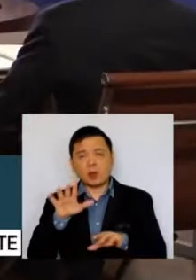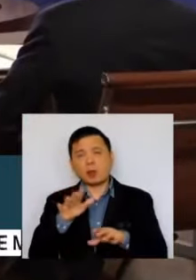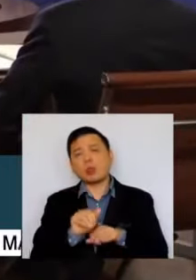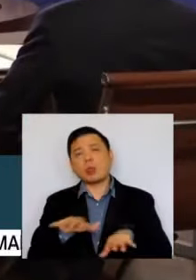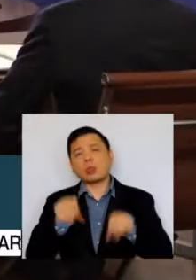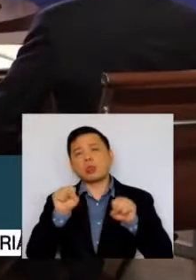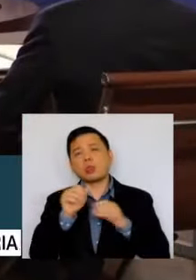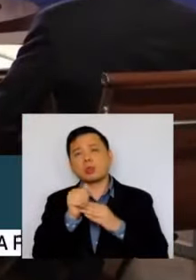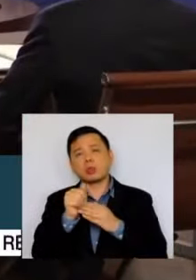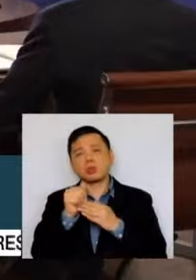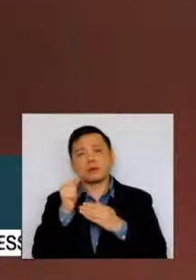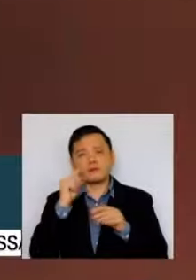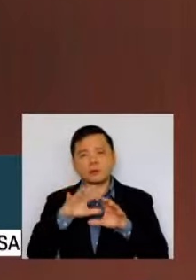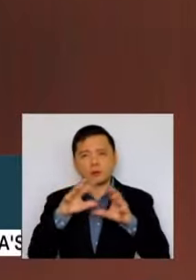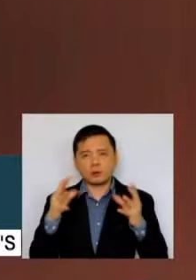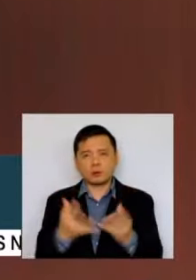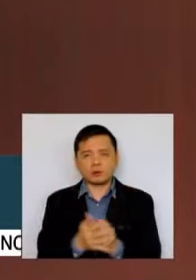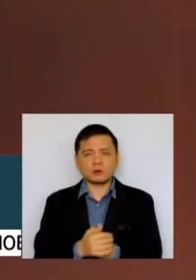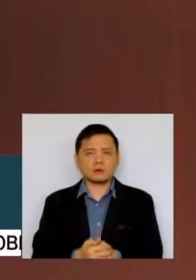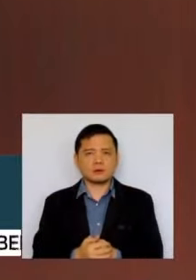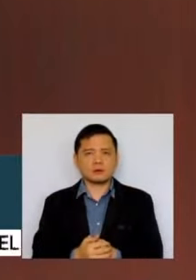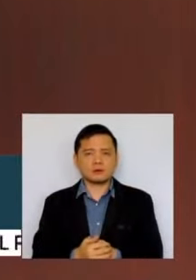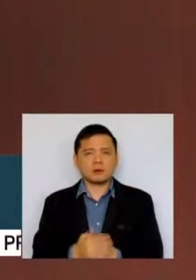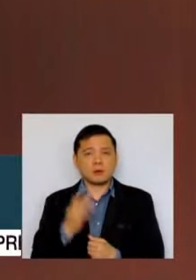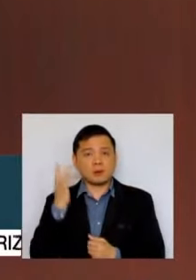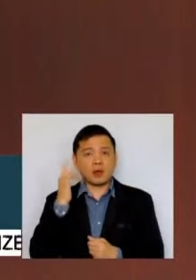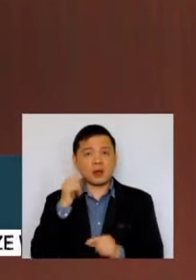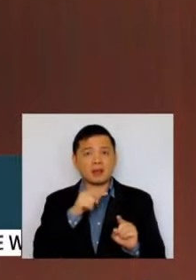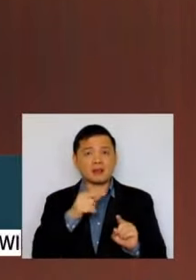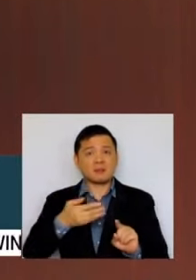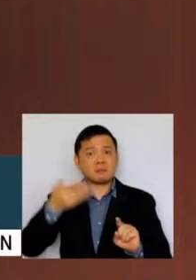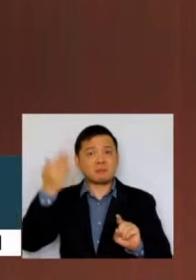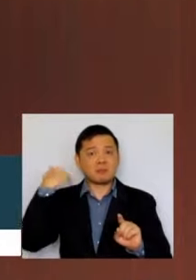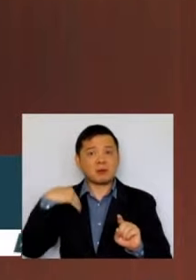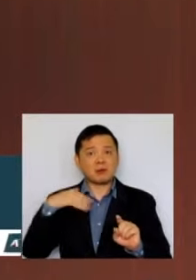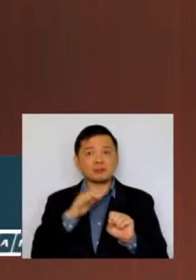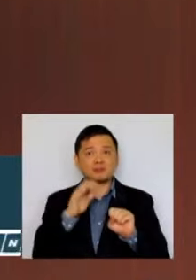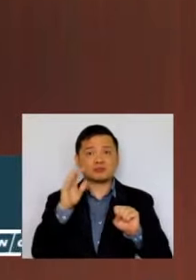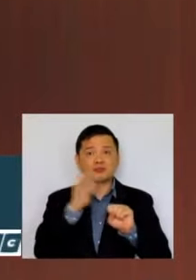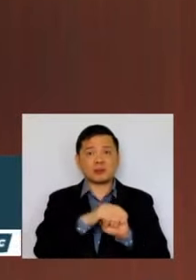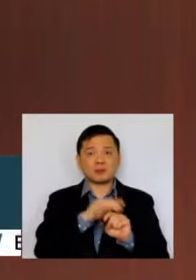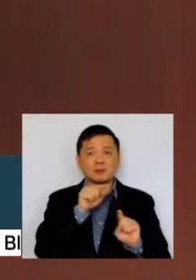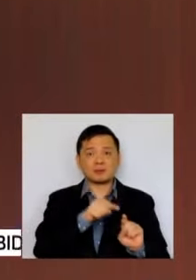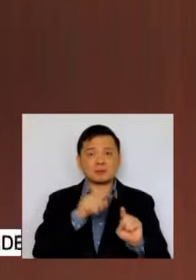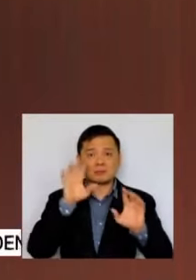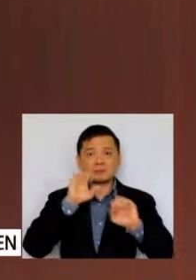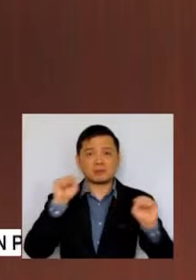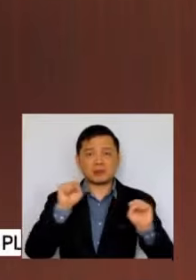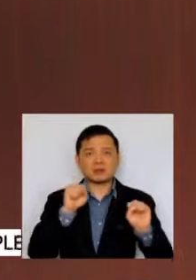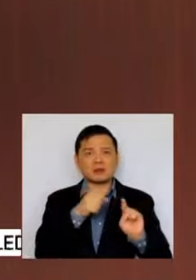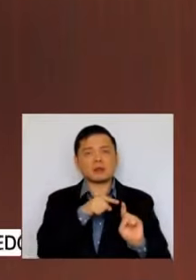forces after the country's global standing took a beating under his predecessor.